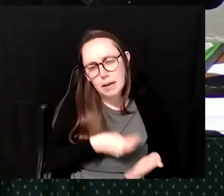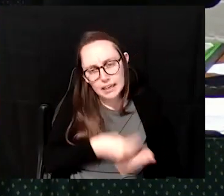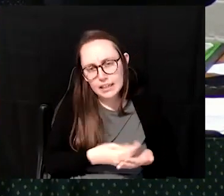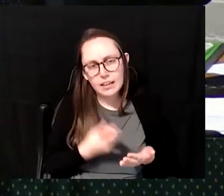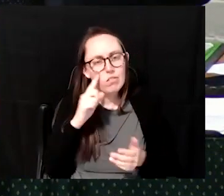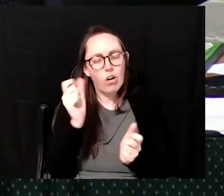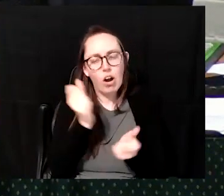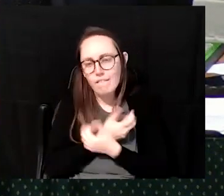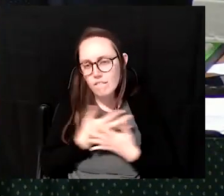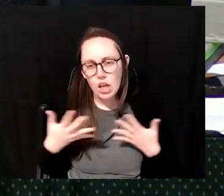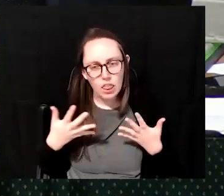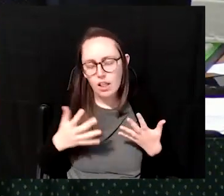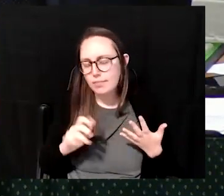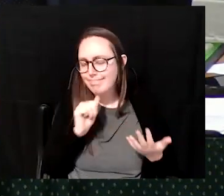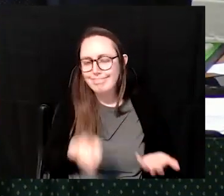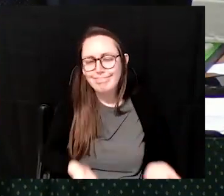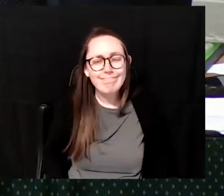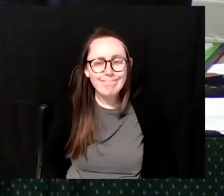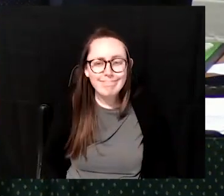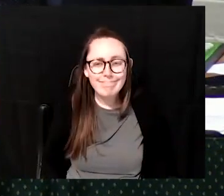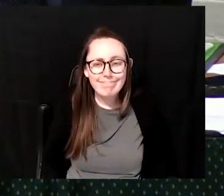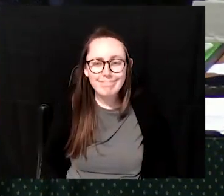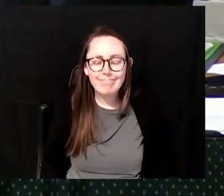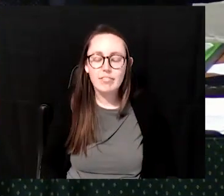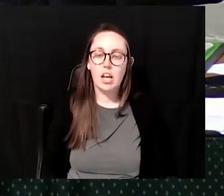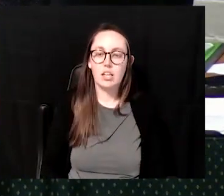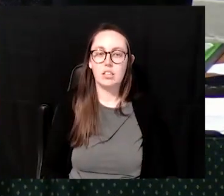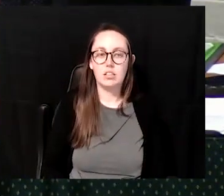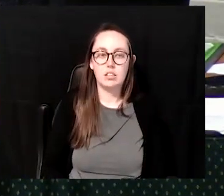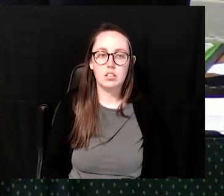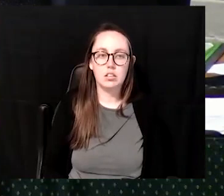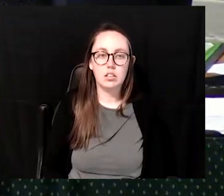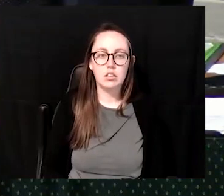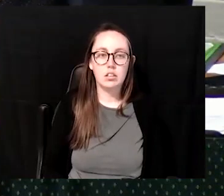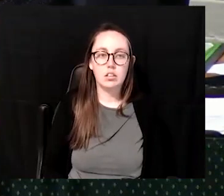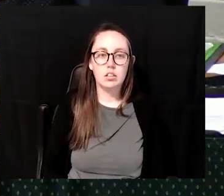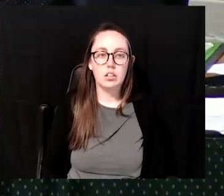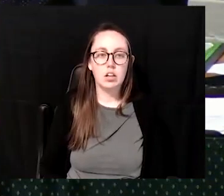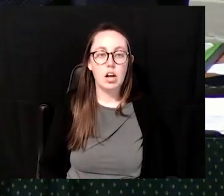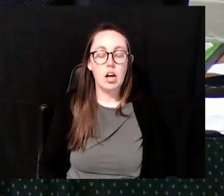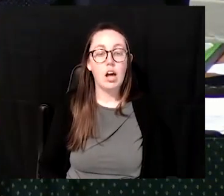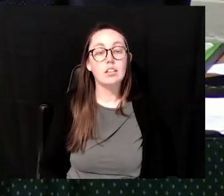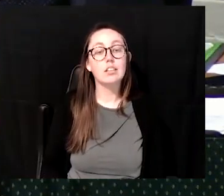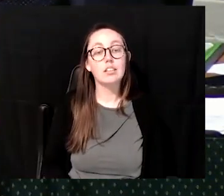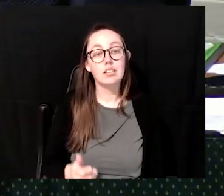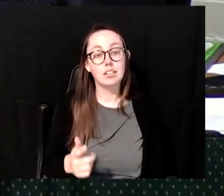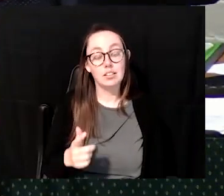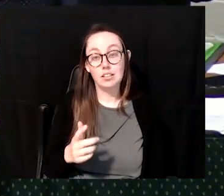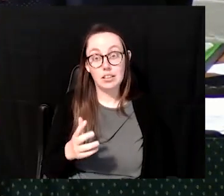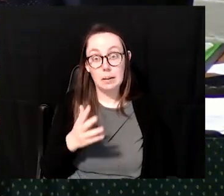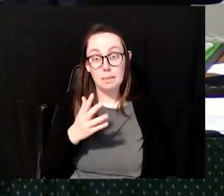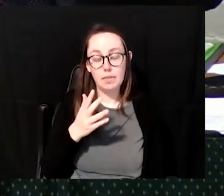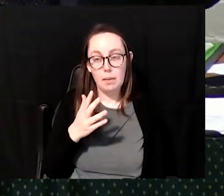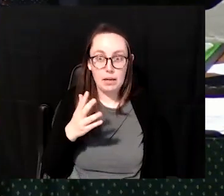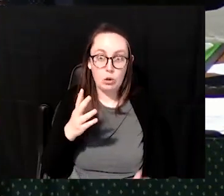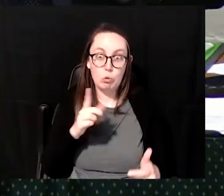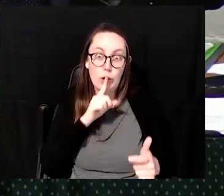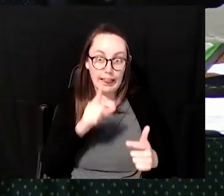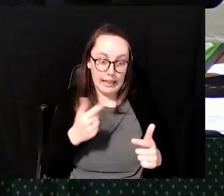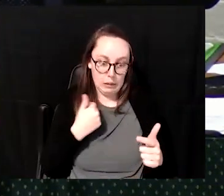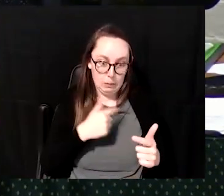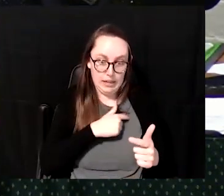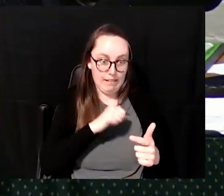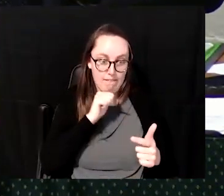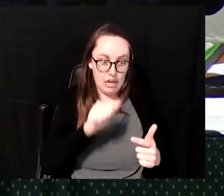what we've imagined and we haven't really had many public conversations about this so I'm saying we imagine this based on like conversations I've had with you know one or two board